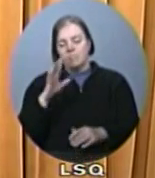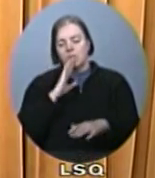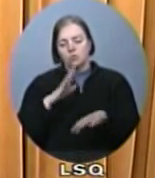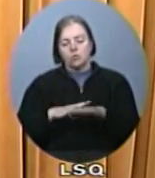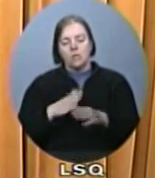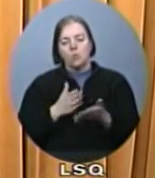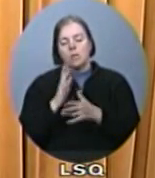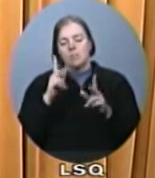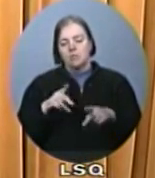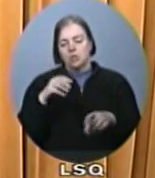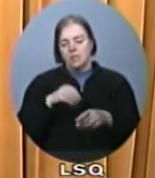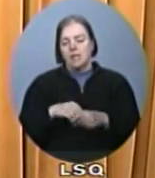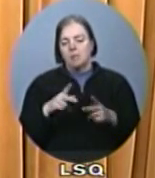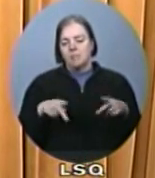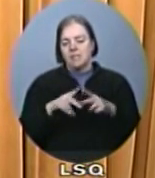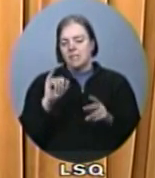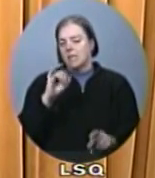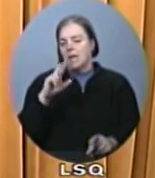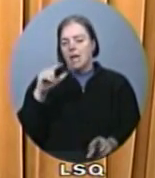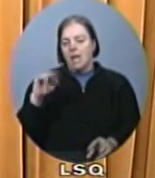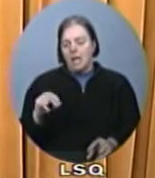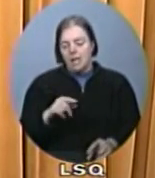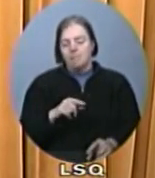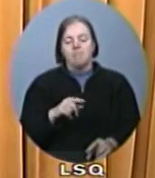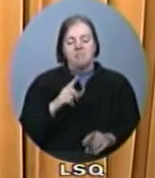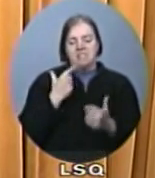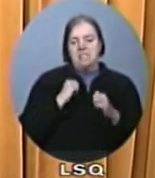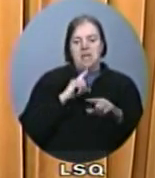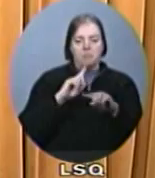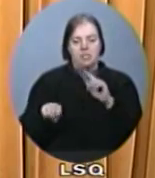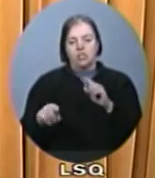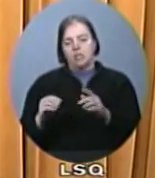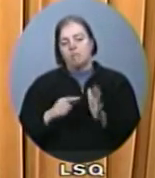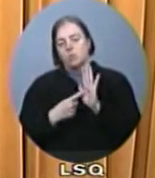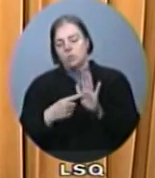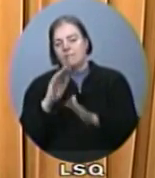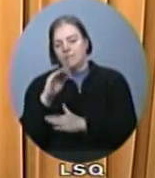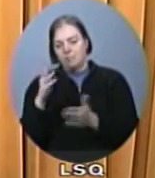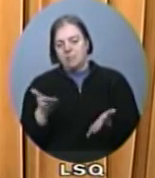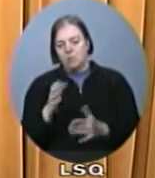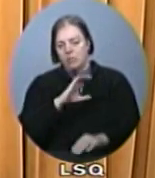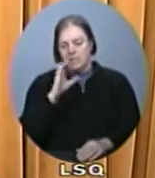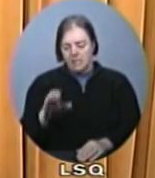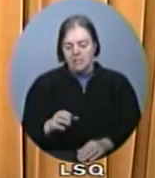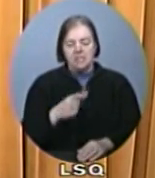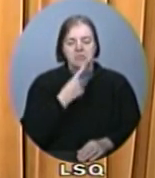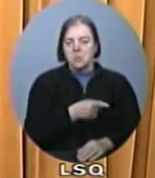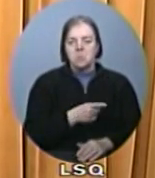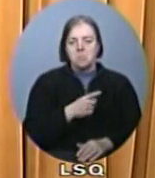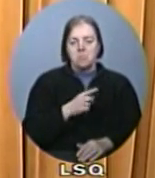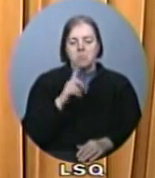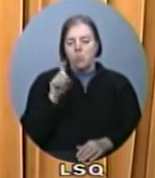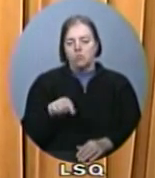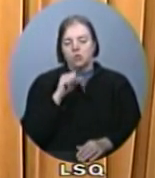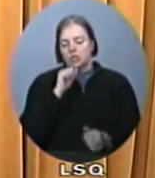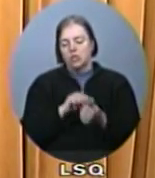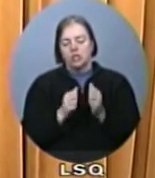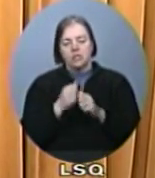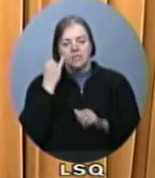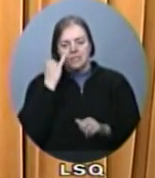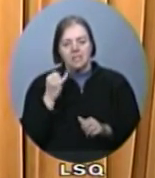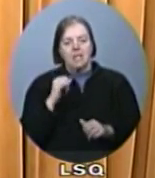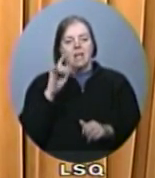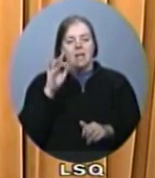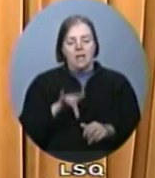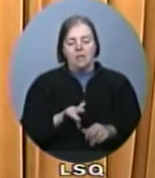we will not bend to threats of violence, especially when they come from the Iranian embassy. I had the privilege of being present last night when the